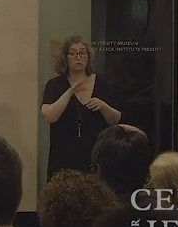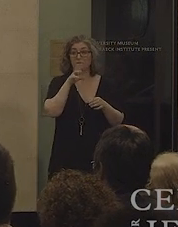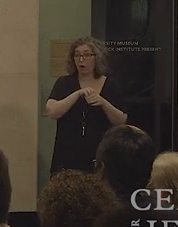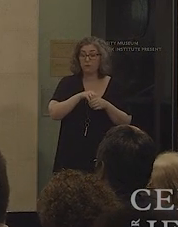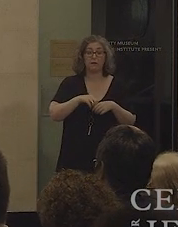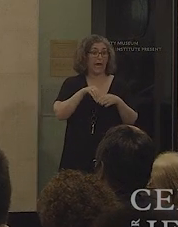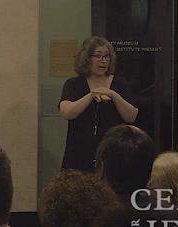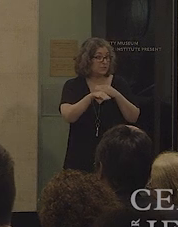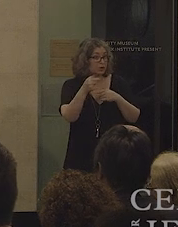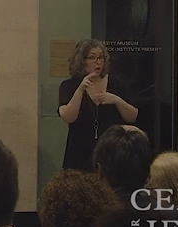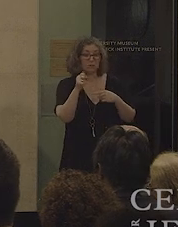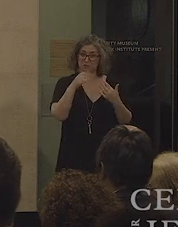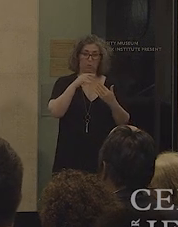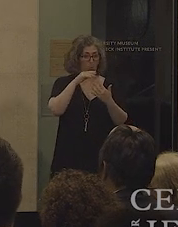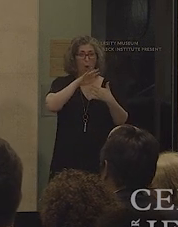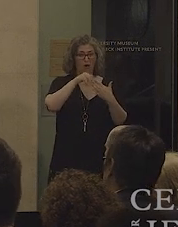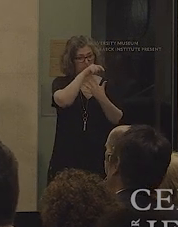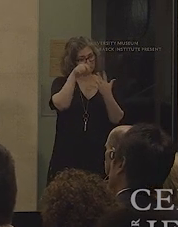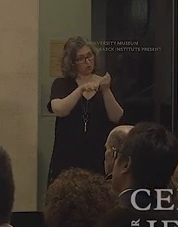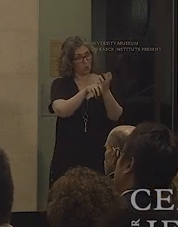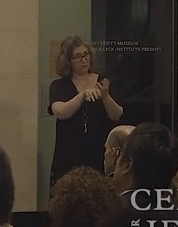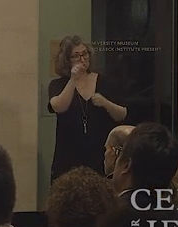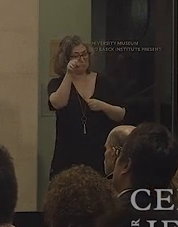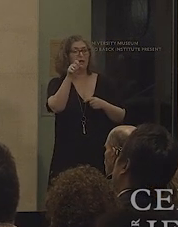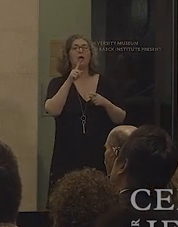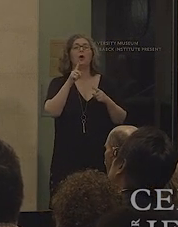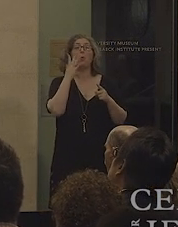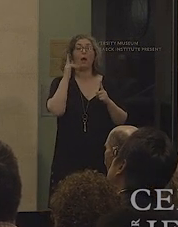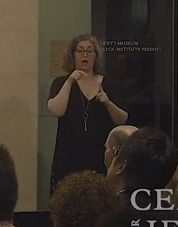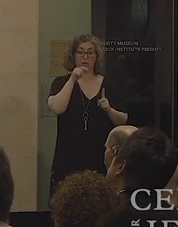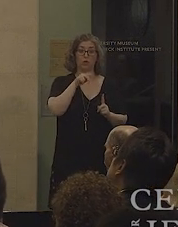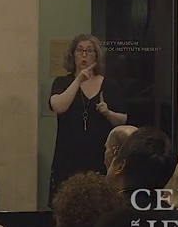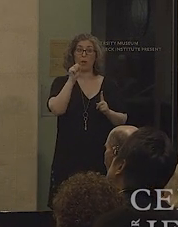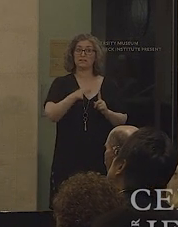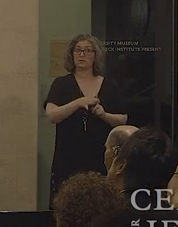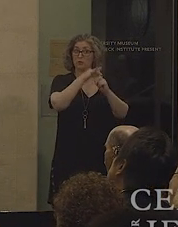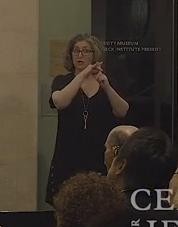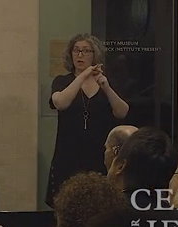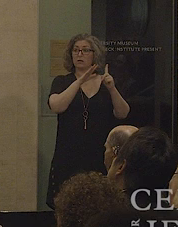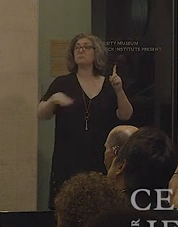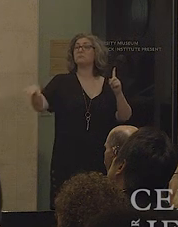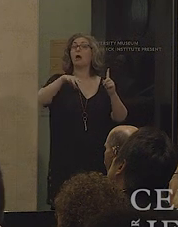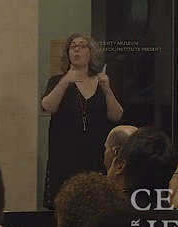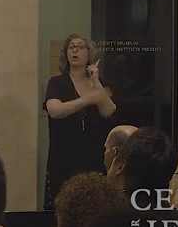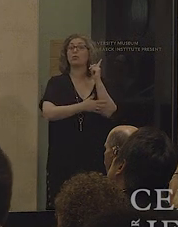All of these are part of it. What makes the United States unique is